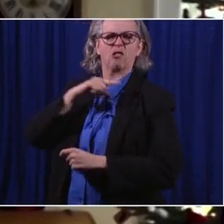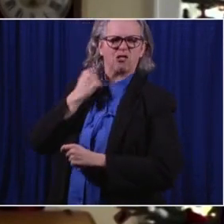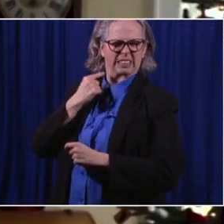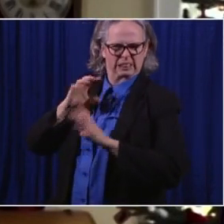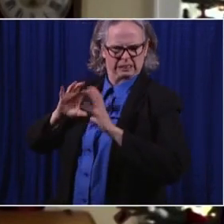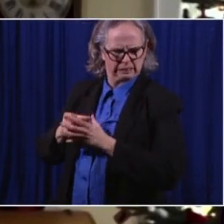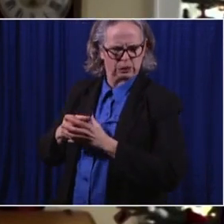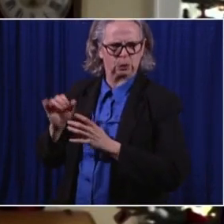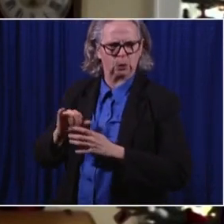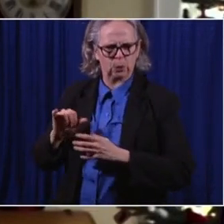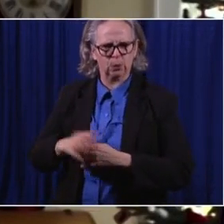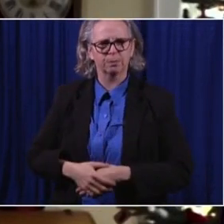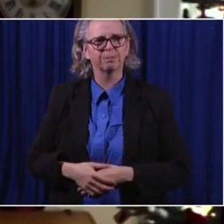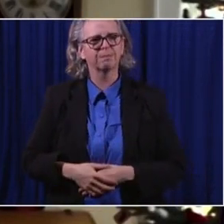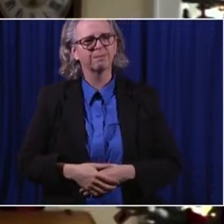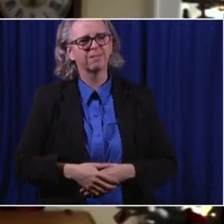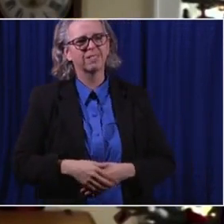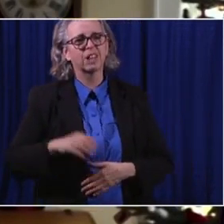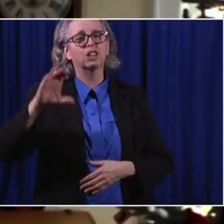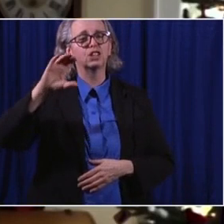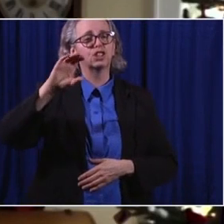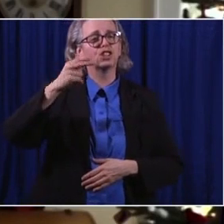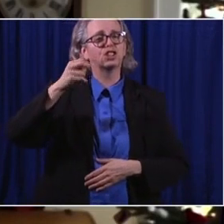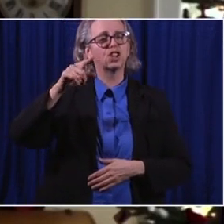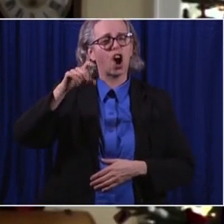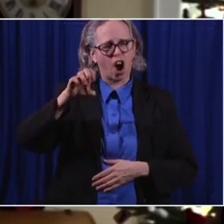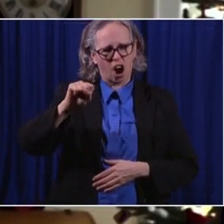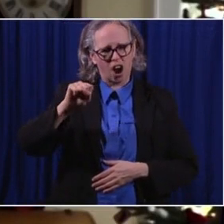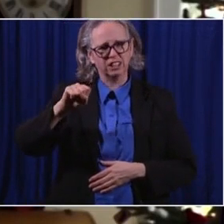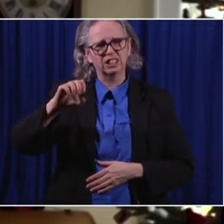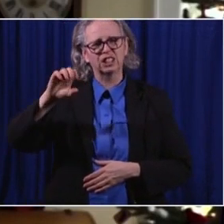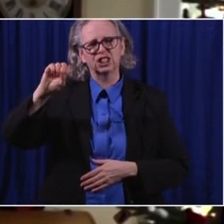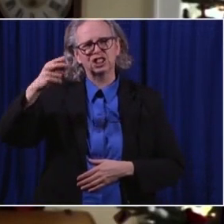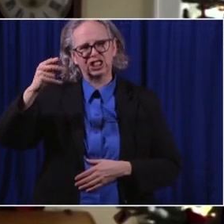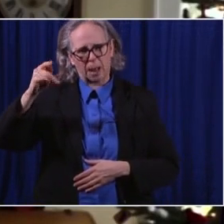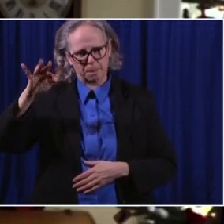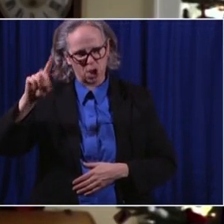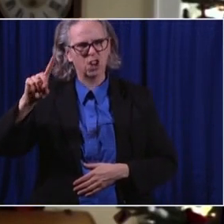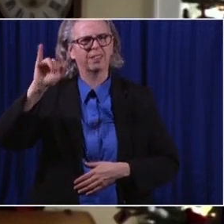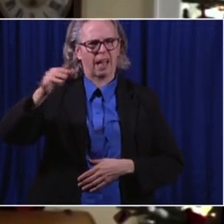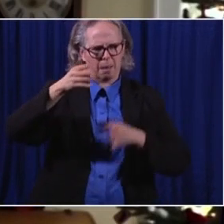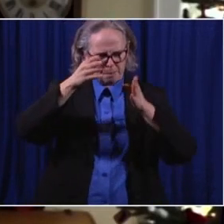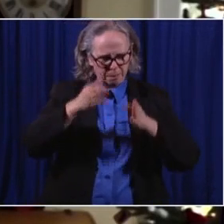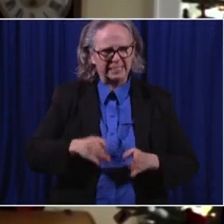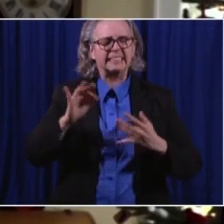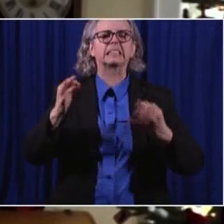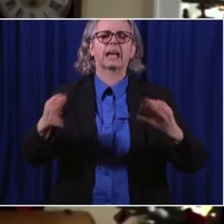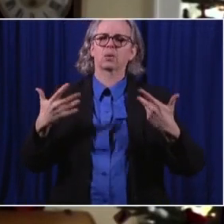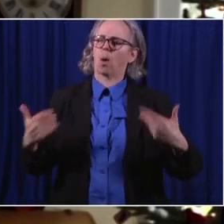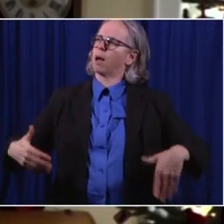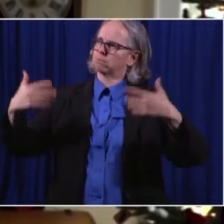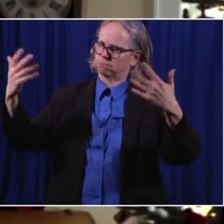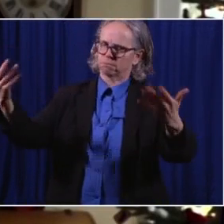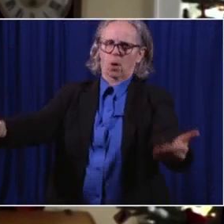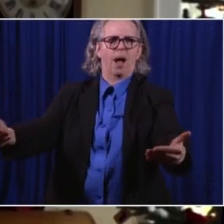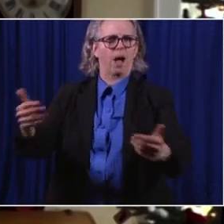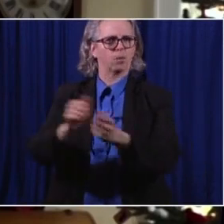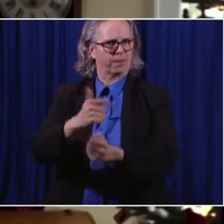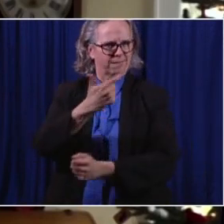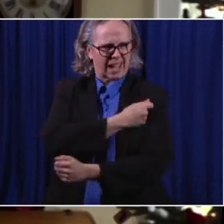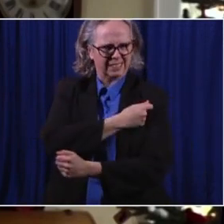worker at the hospital, who is choosing to be vaccinated. Good to be with you. Well, thank you, Governor.